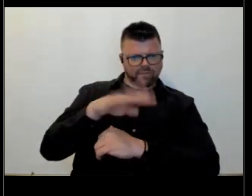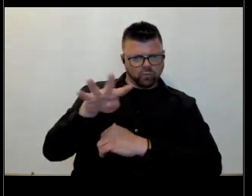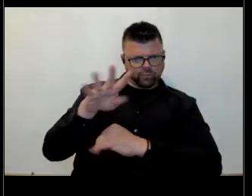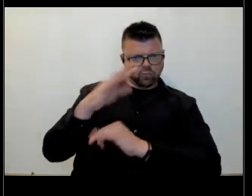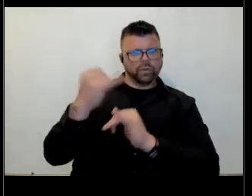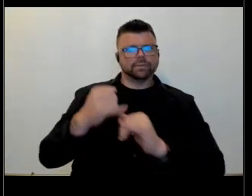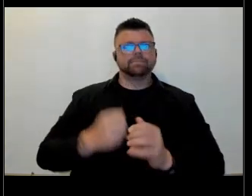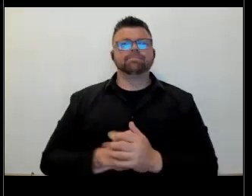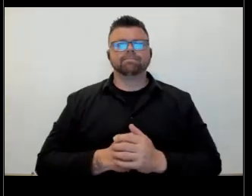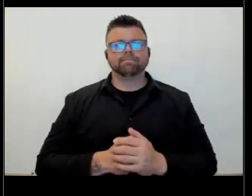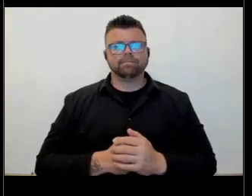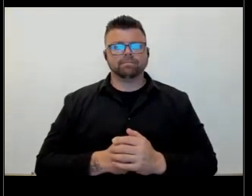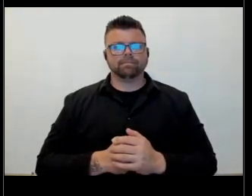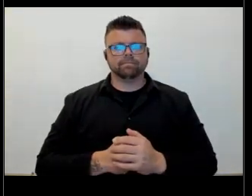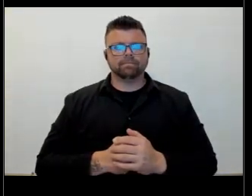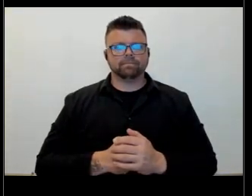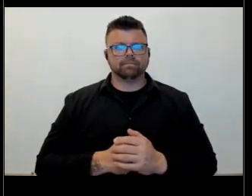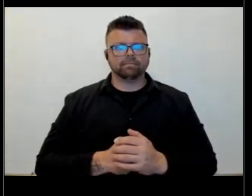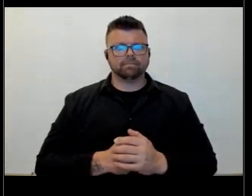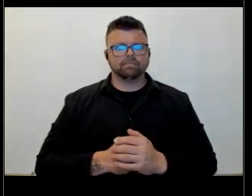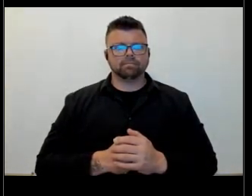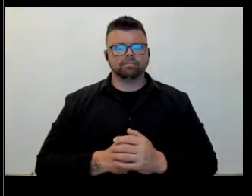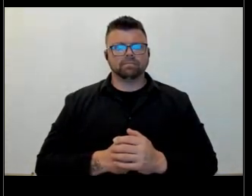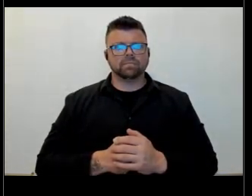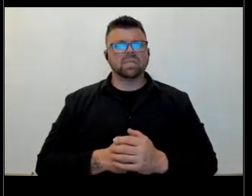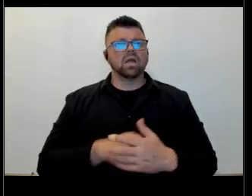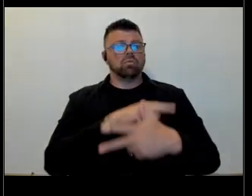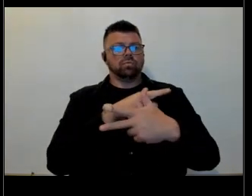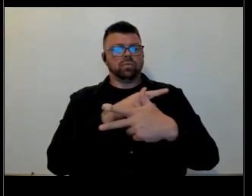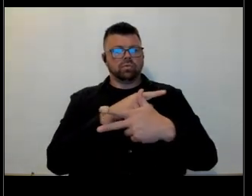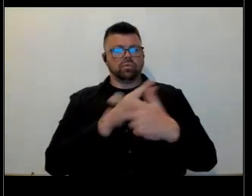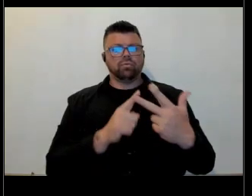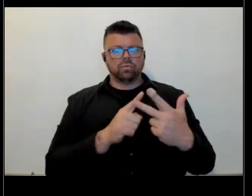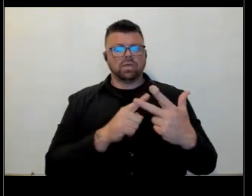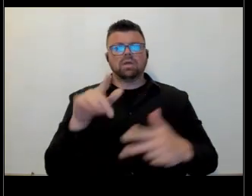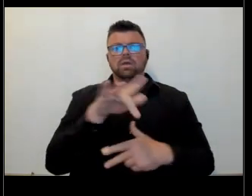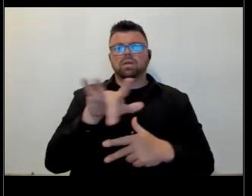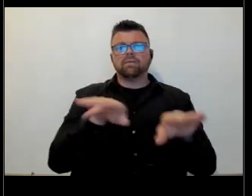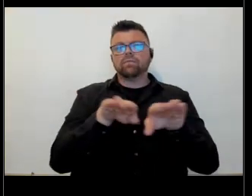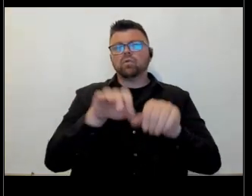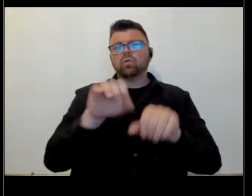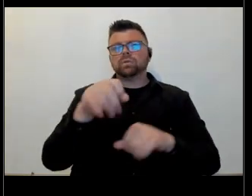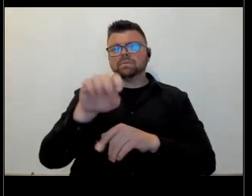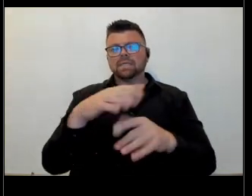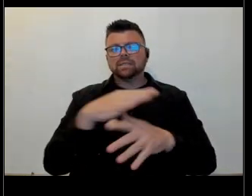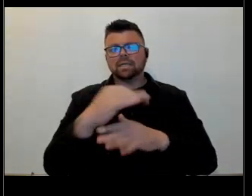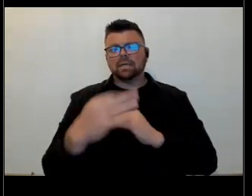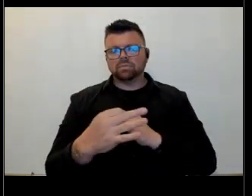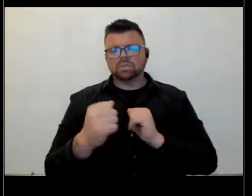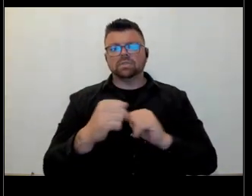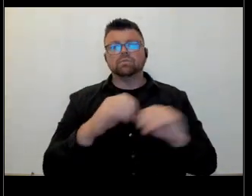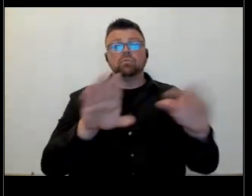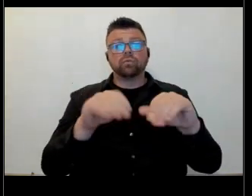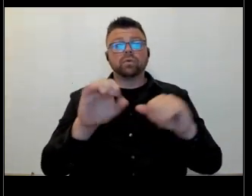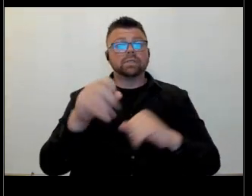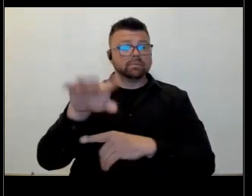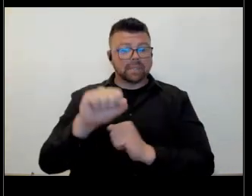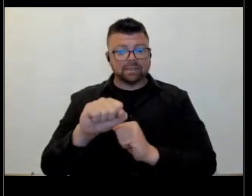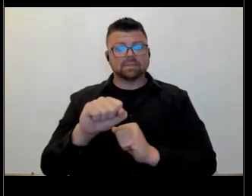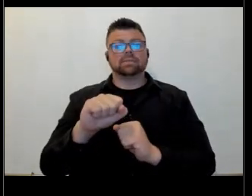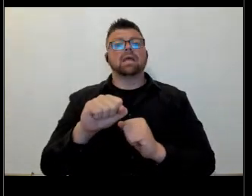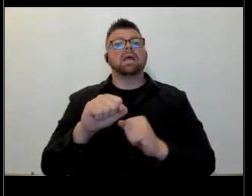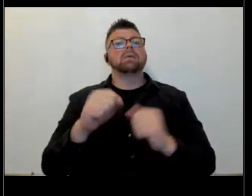There are 3 clear floor space options for maneuvering space at toilets in public toilet rooms.